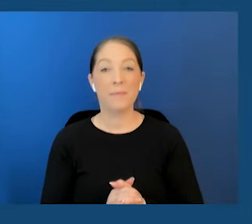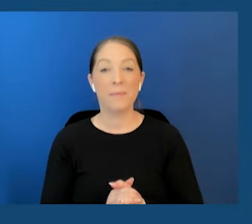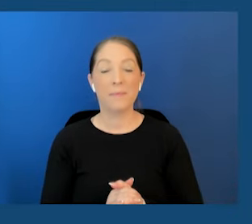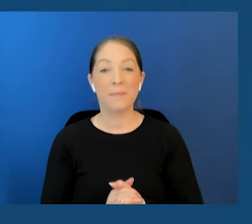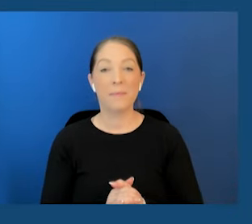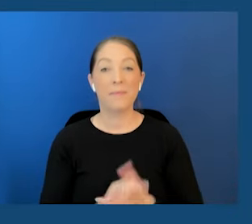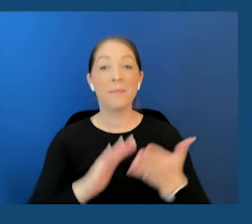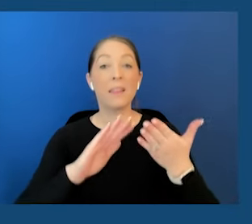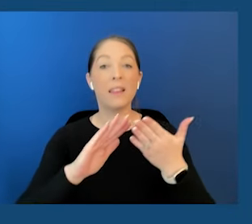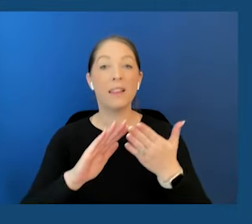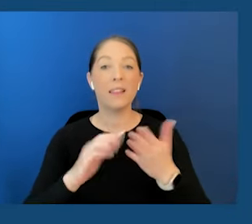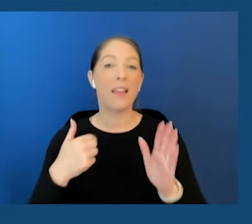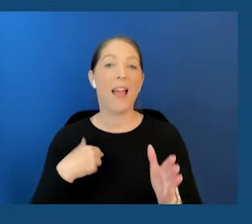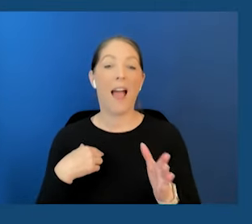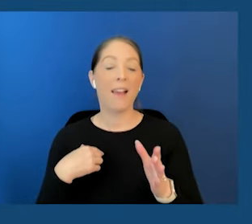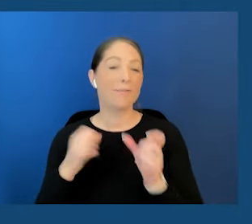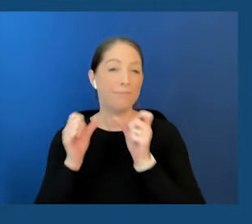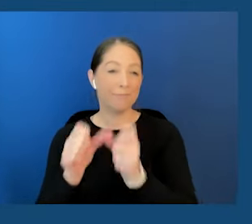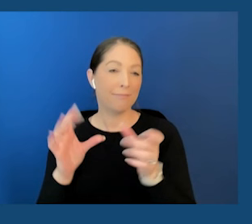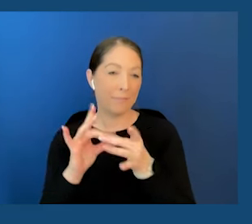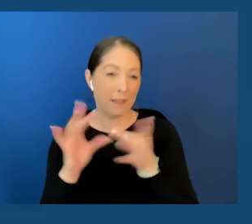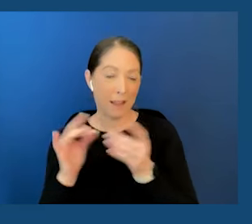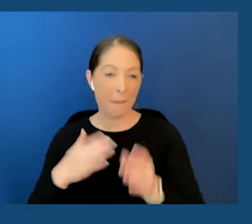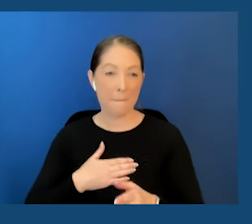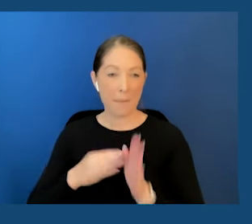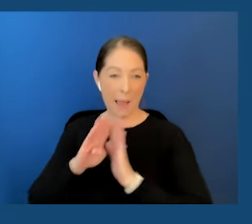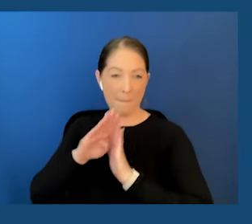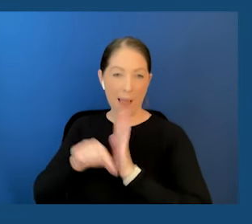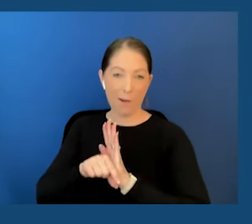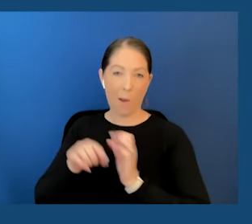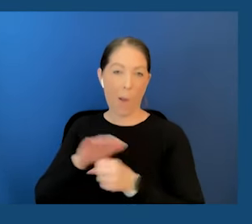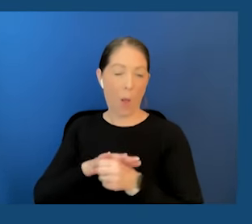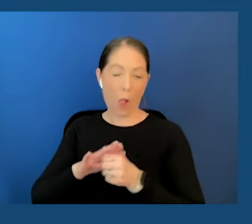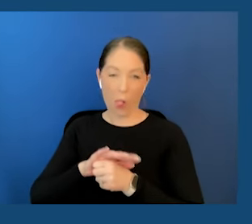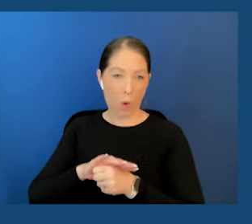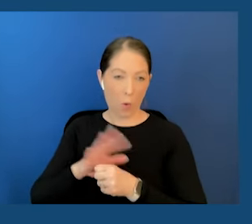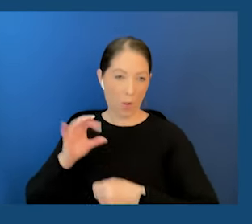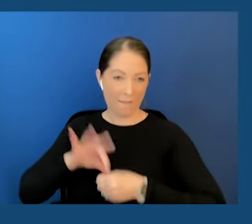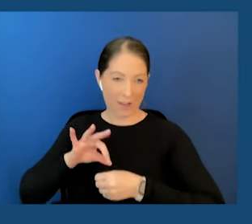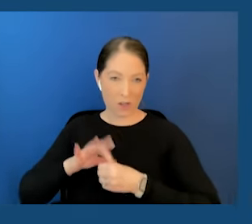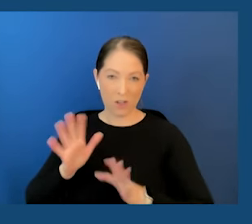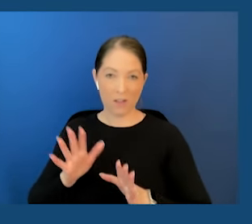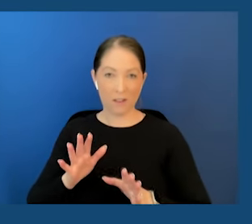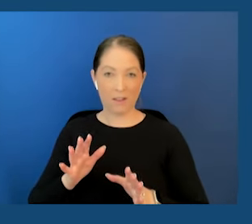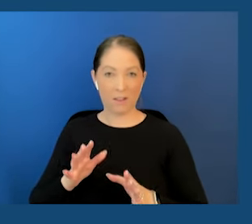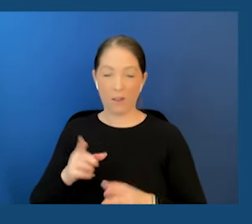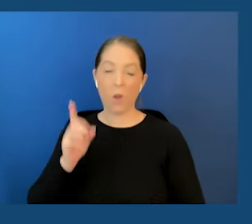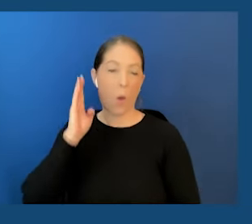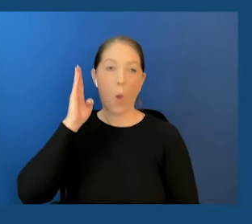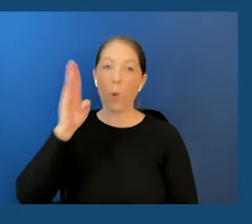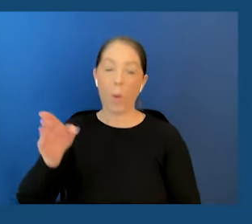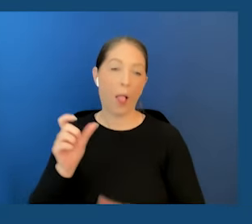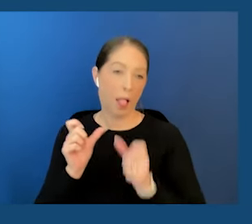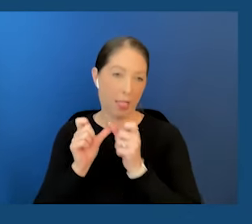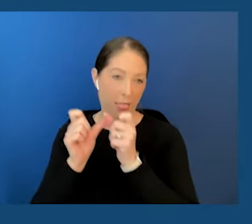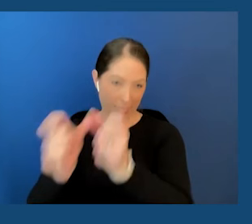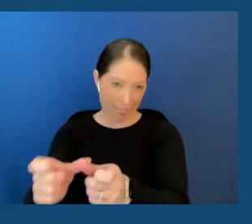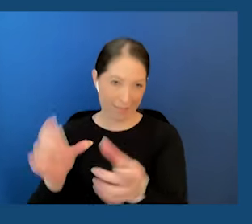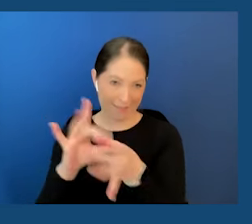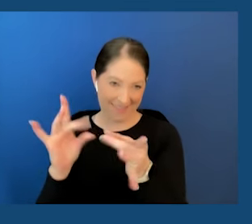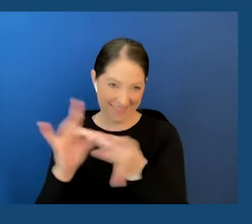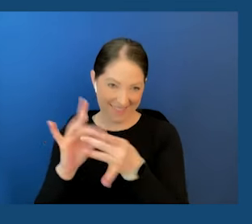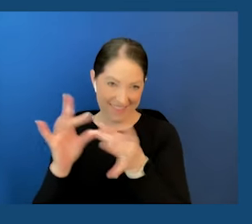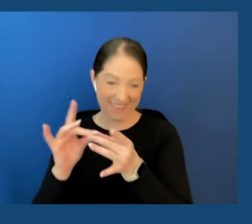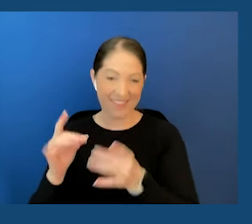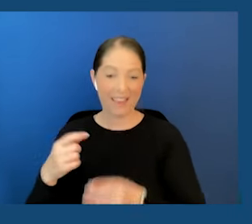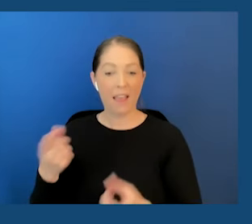and I keep mentioning my background as a local official, and you're going to hear it over and over because once you're a local official, you never stop being a local official. It's embedded